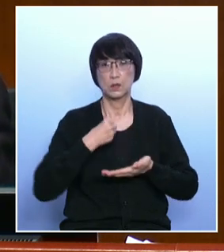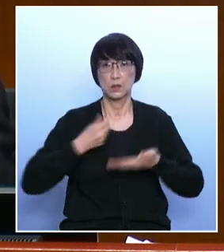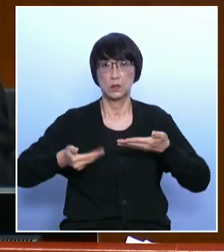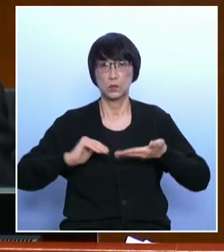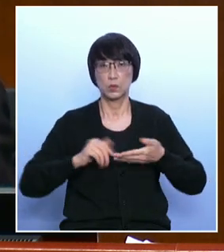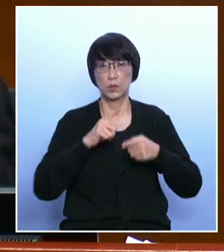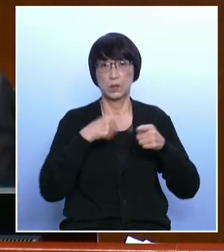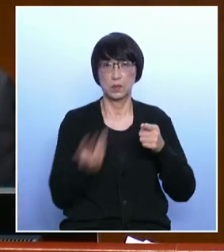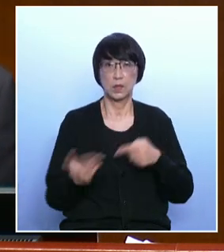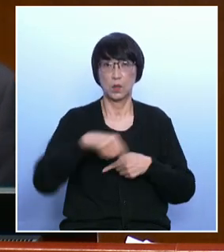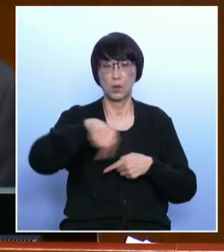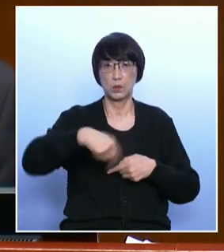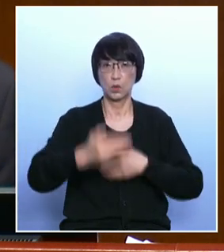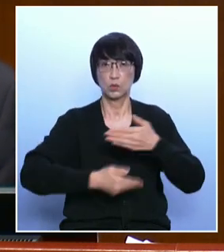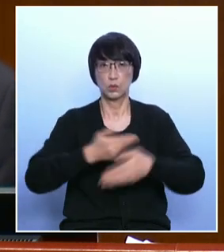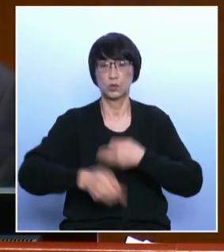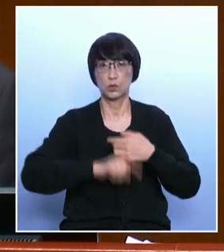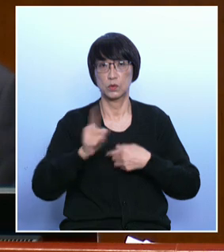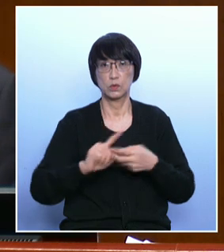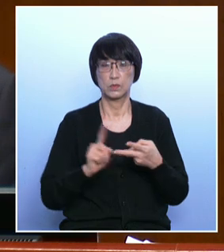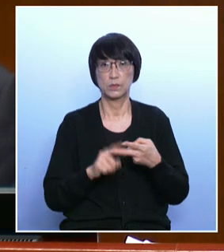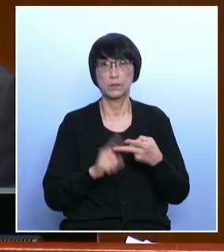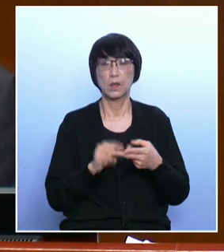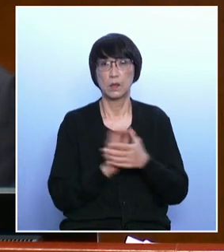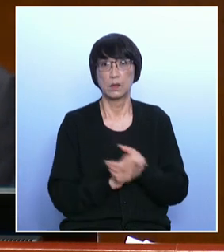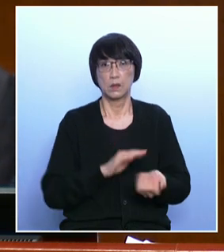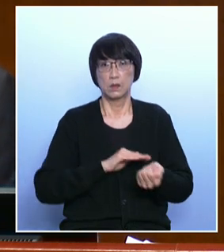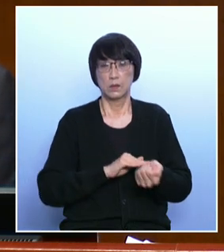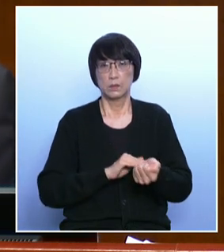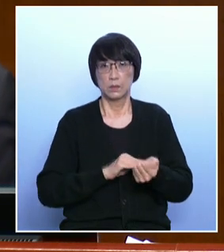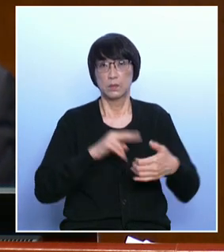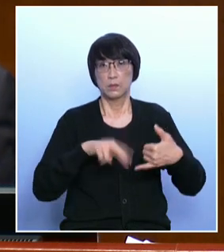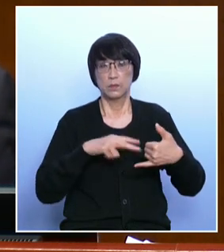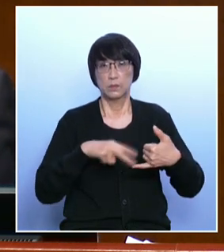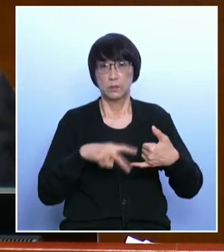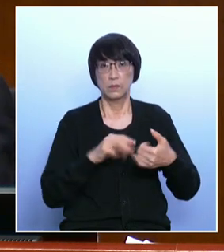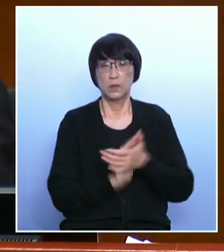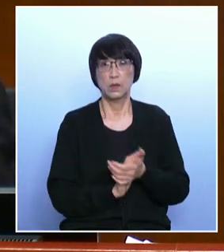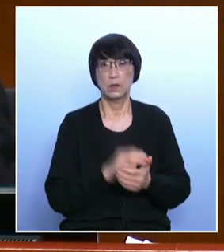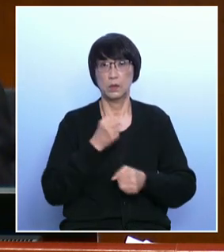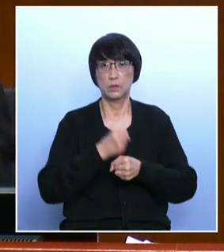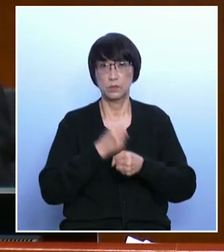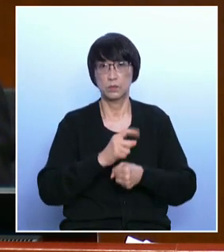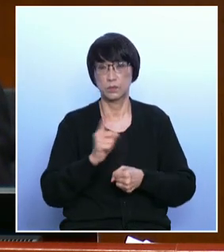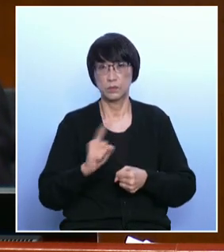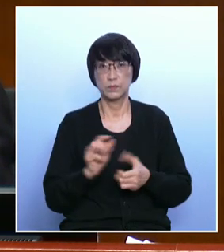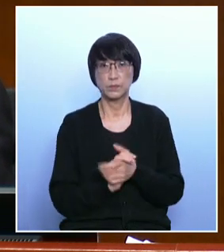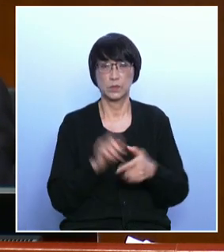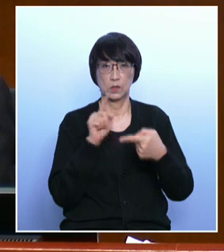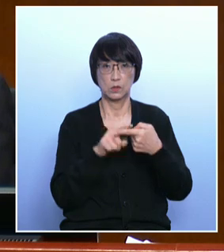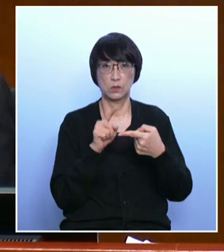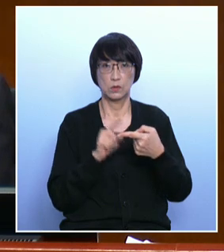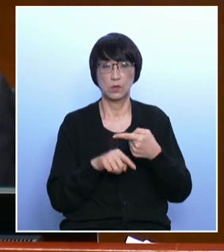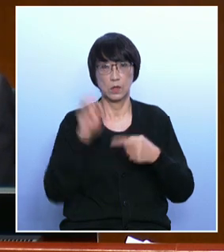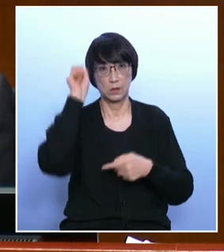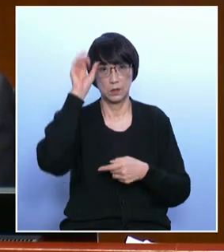at 10:45. We will discuss number 1, update on the elderly healthcare voucher GBA pilot scheme, and 2,